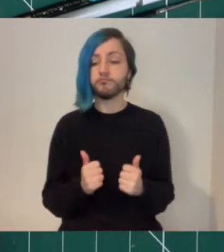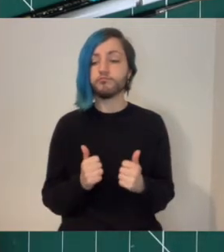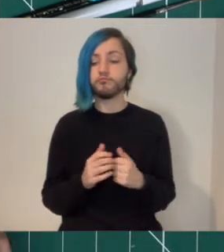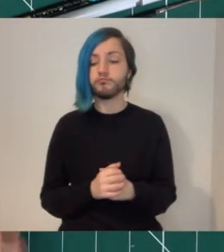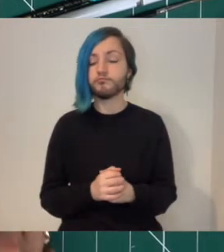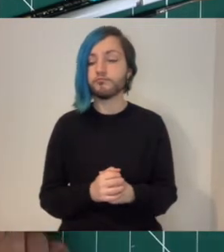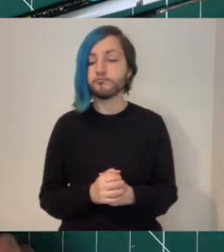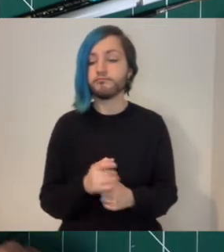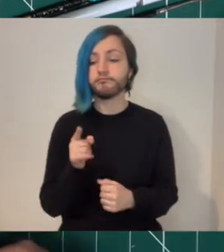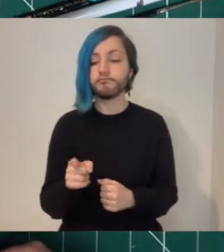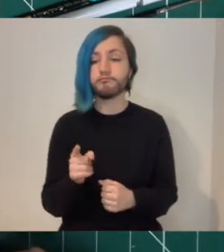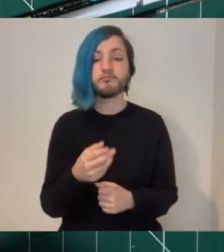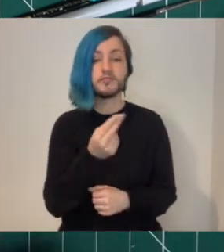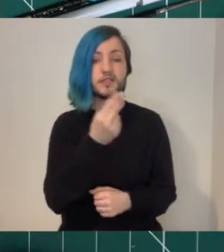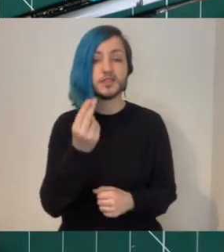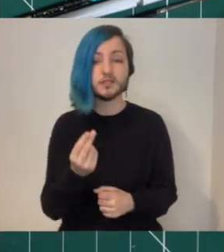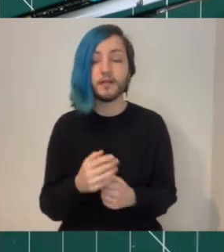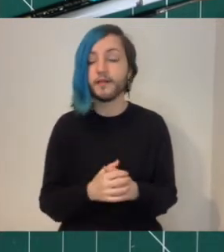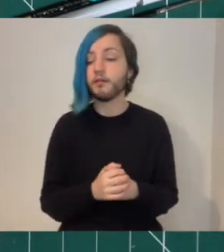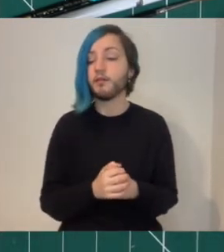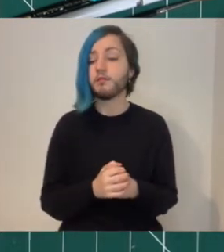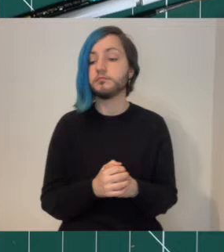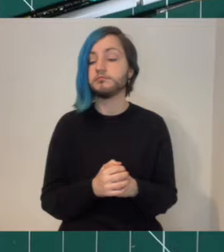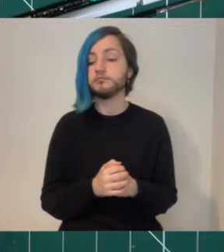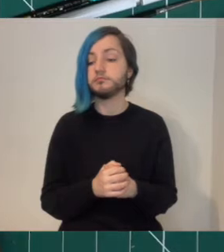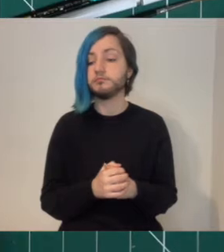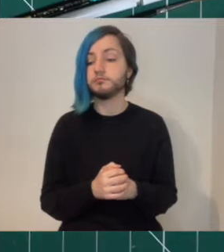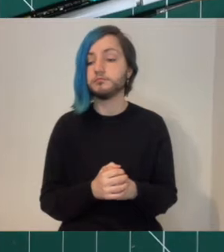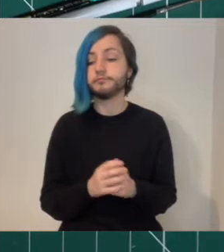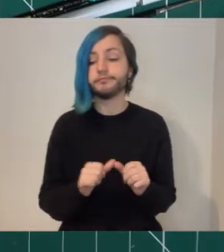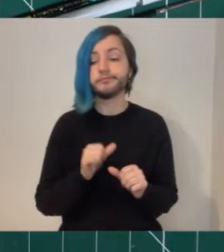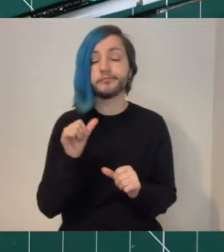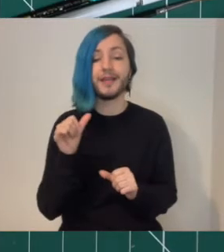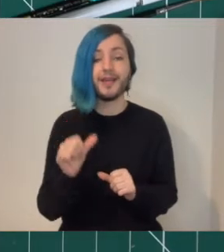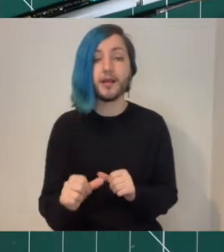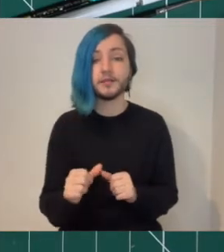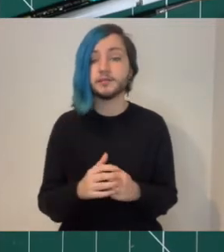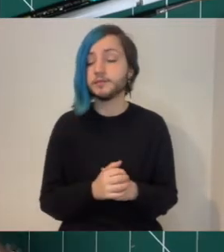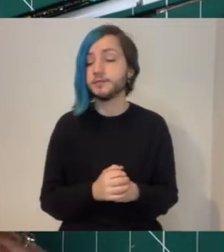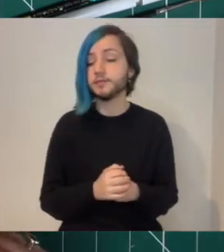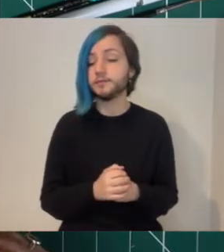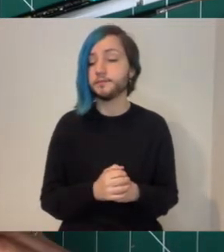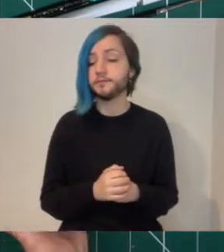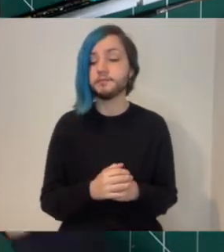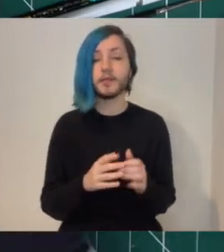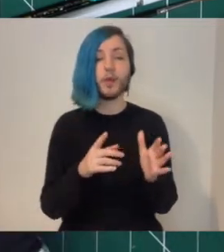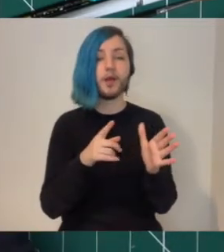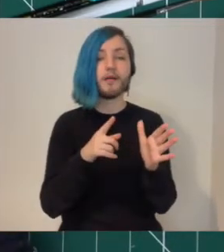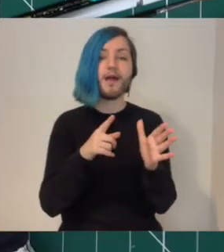So there you have your design all drawn up, and next we're going to grab